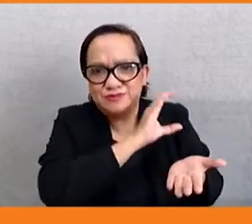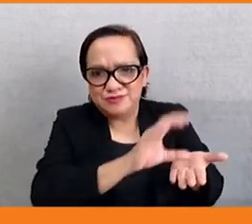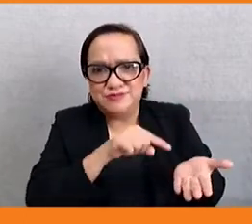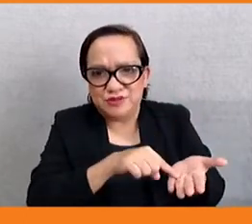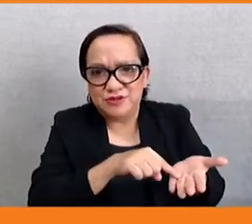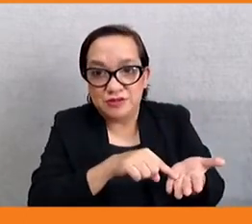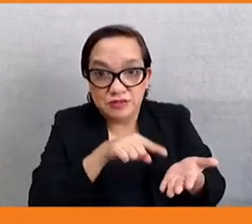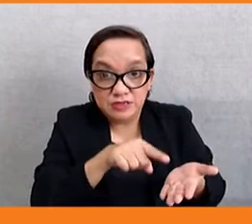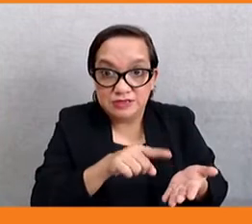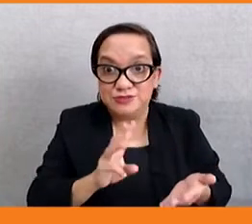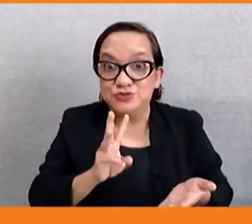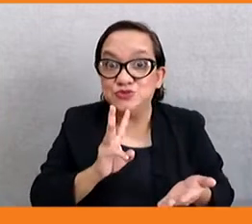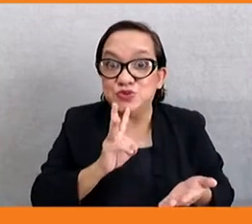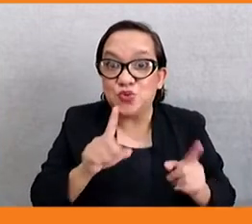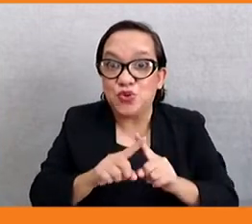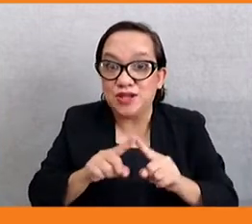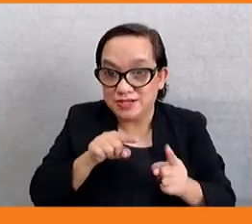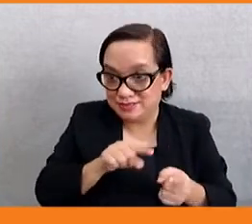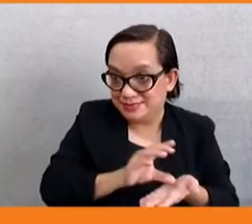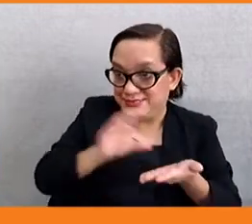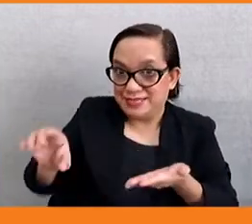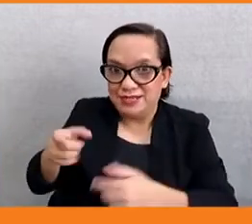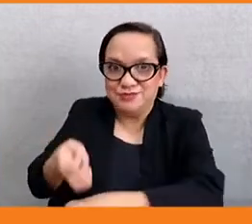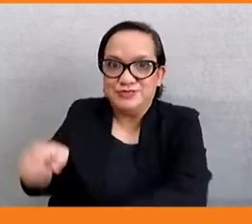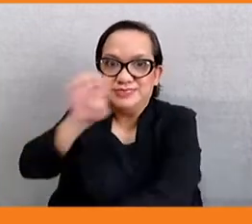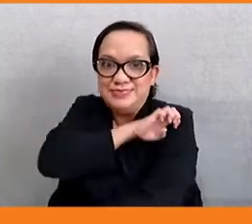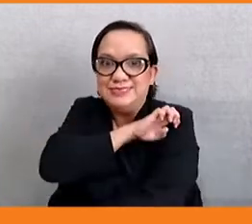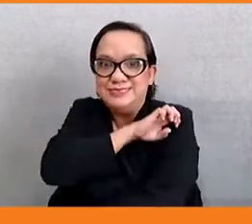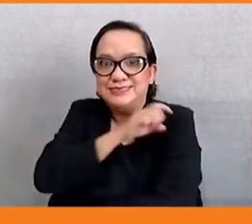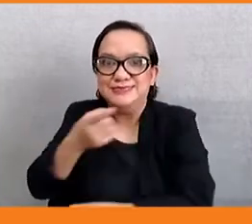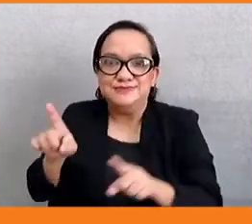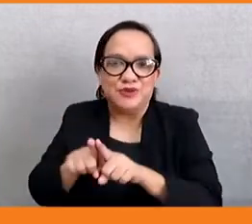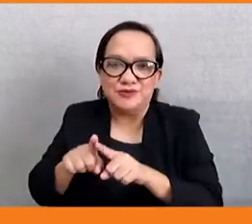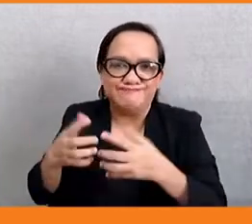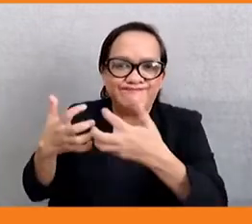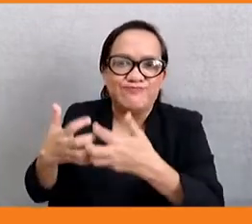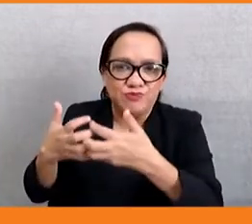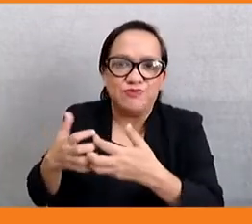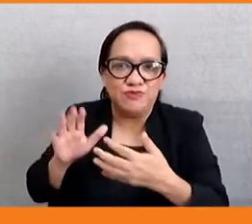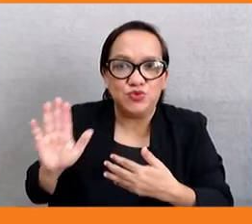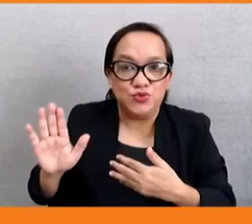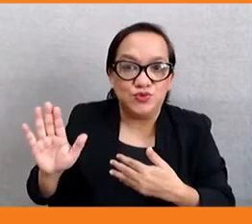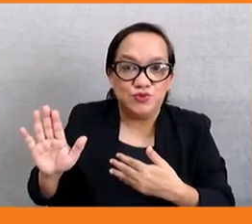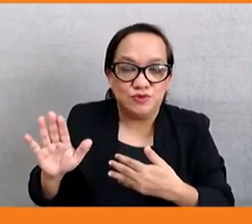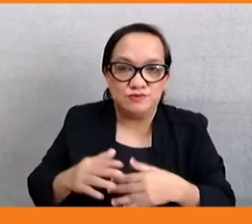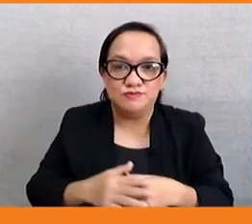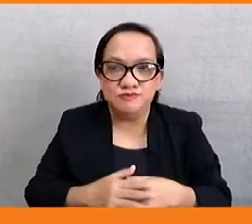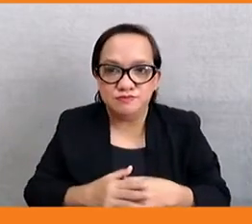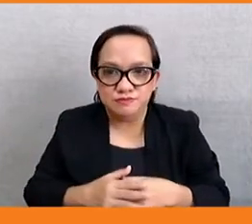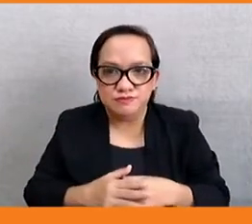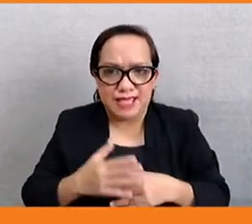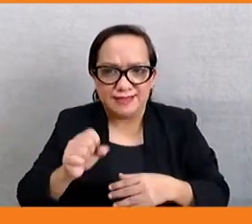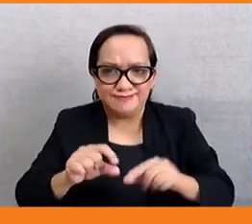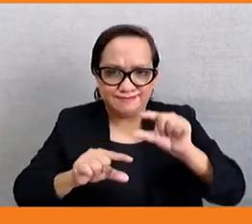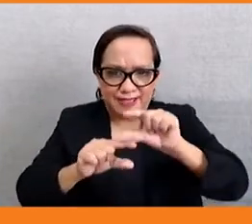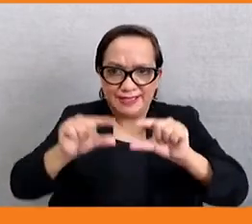Second, support for digital infrastructure in DMCs, including digital connectivity,